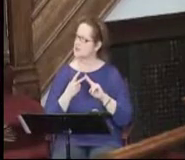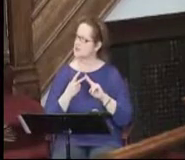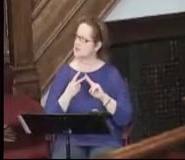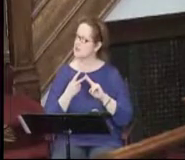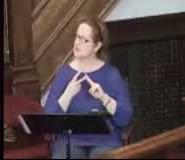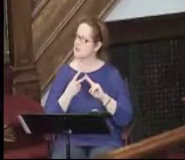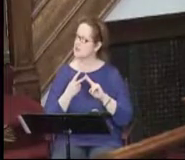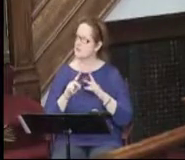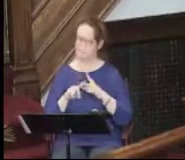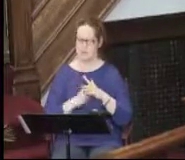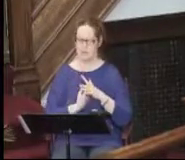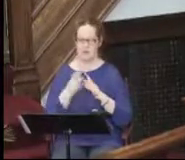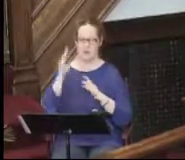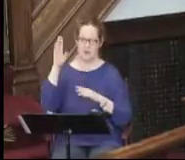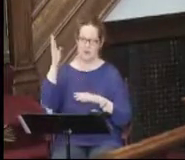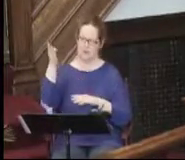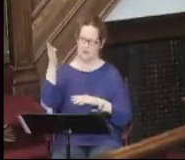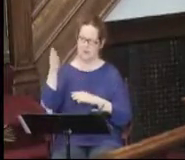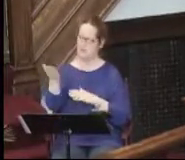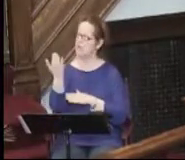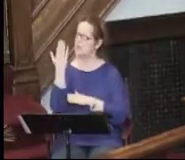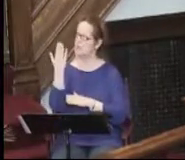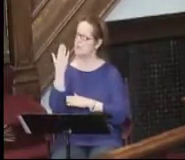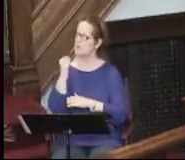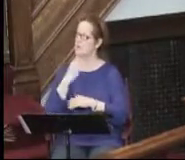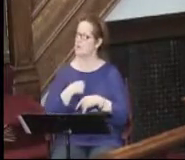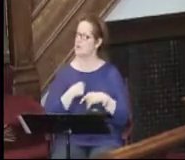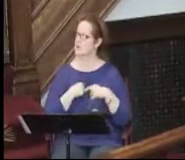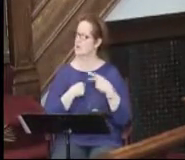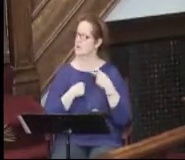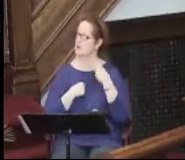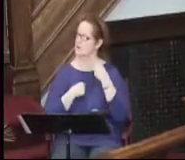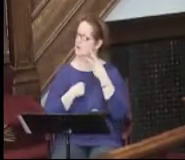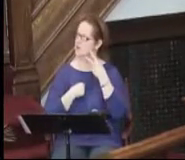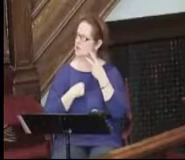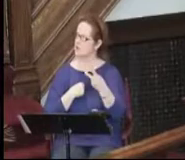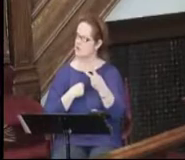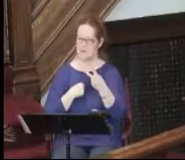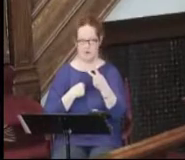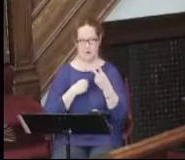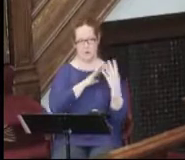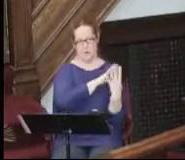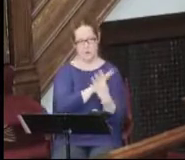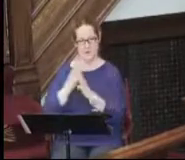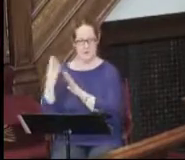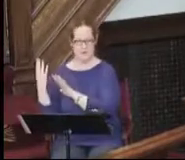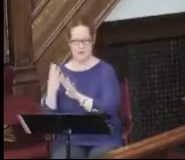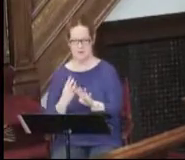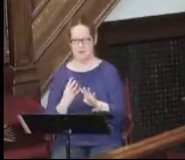we began the sermon section and the readings by saying there were two parades that day. There were two processions.